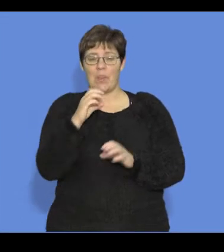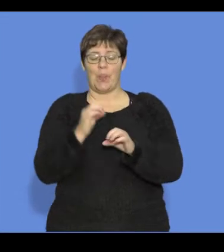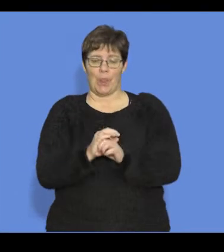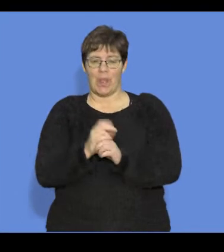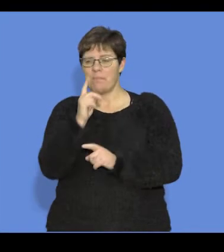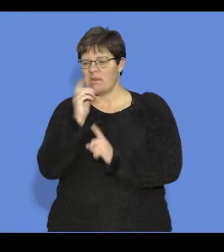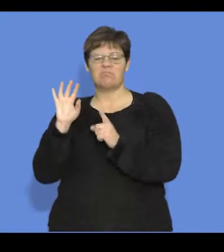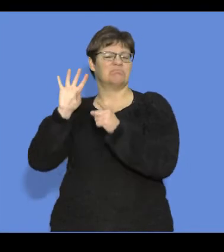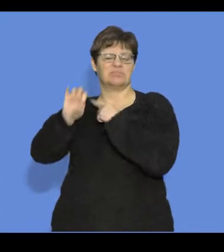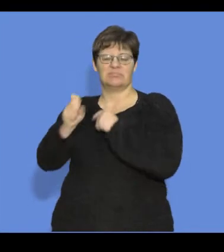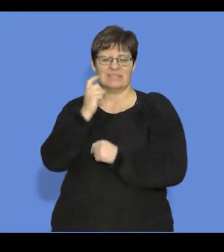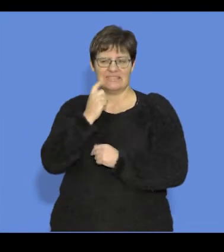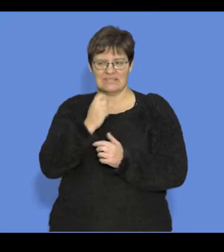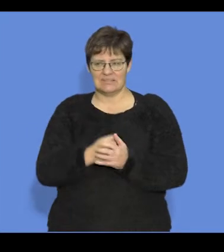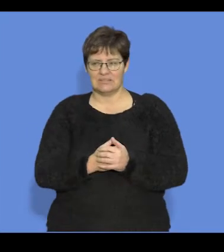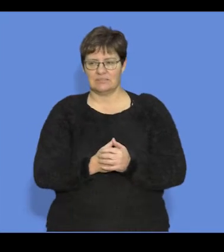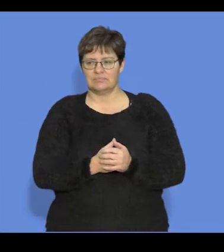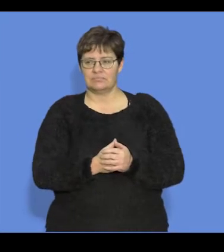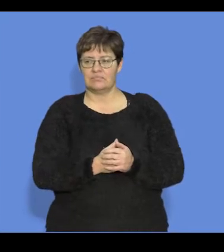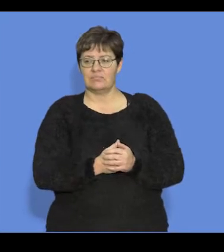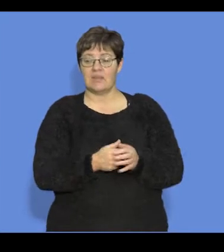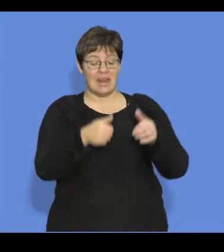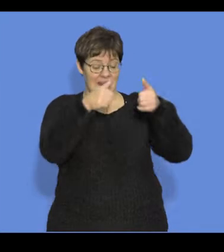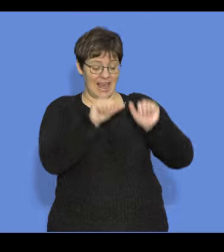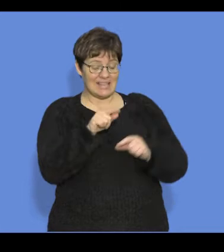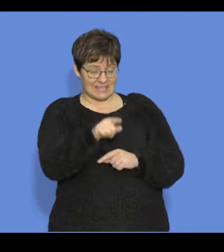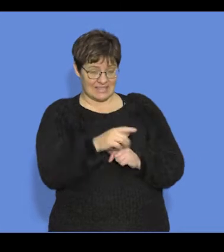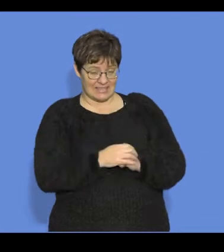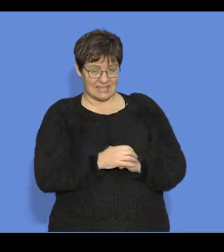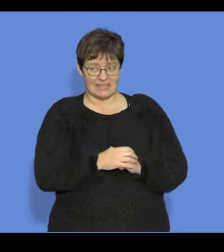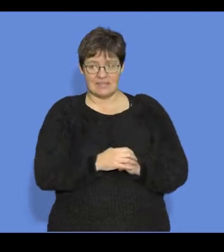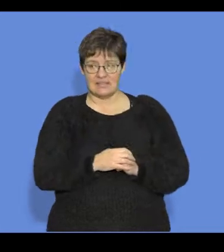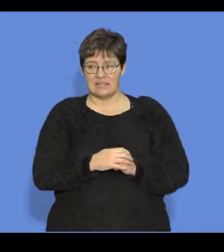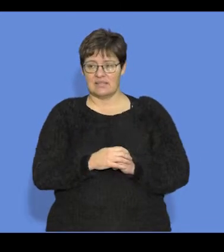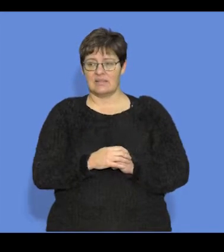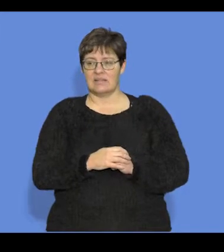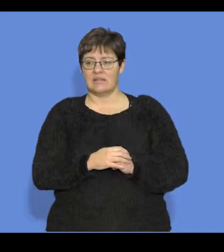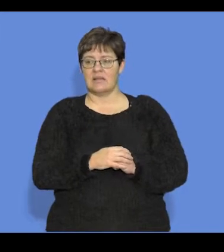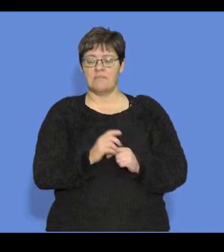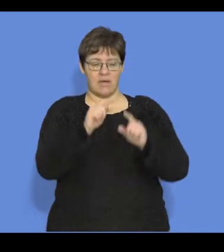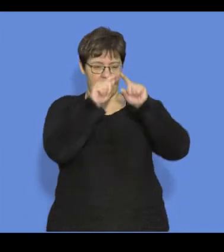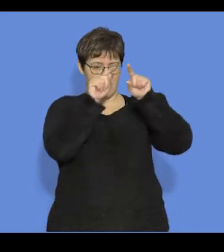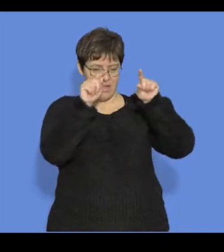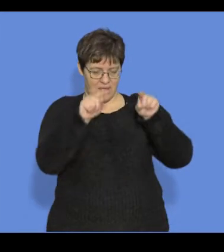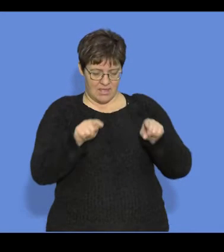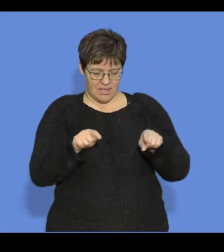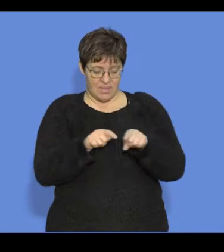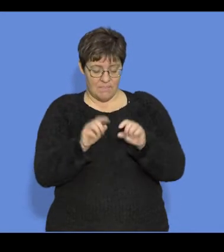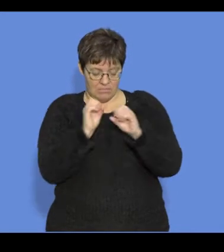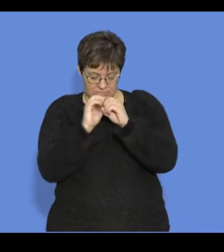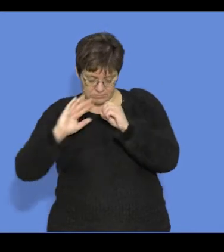giveaway. Then the next giveaway, and this picture here is an enlarged